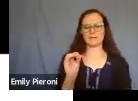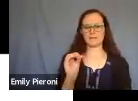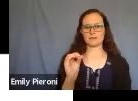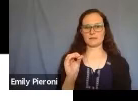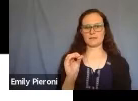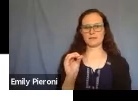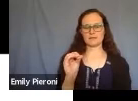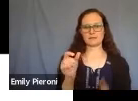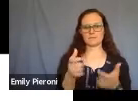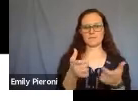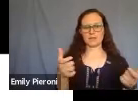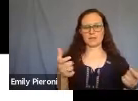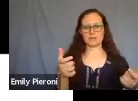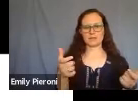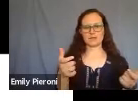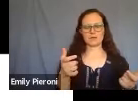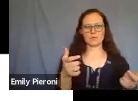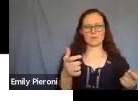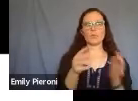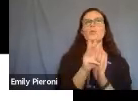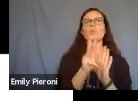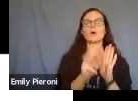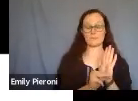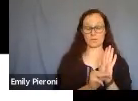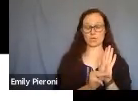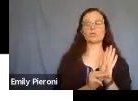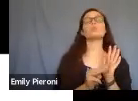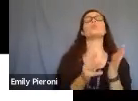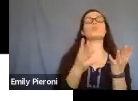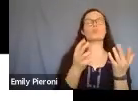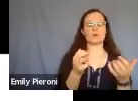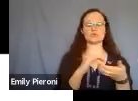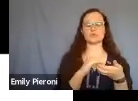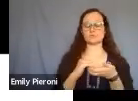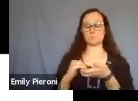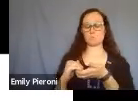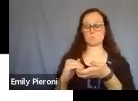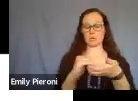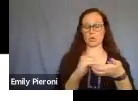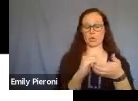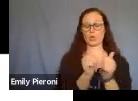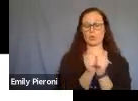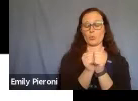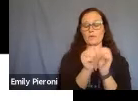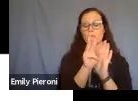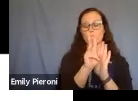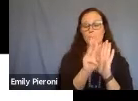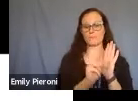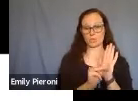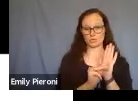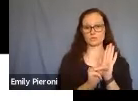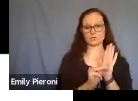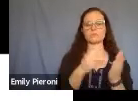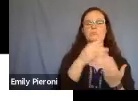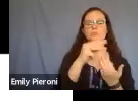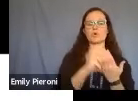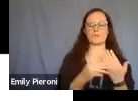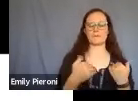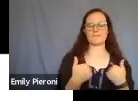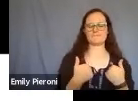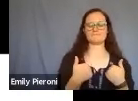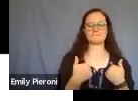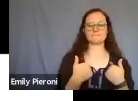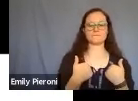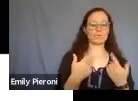is Walmart. We're looking to partnership with them. They have a program where they want to have